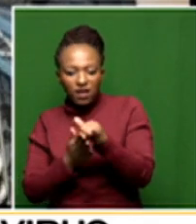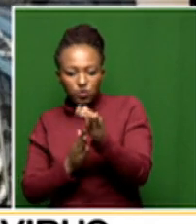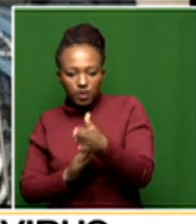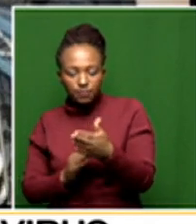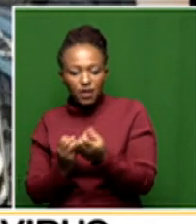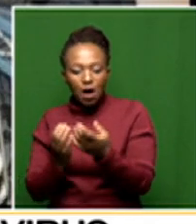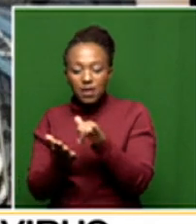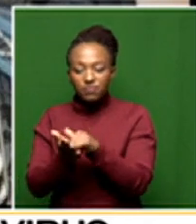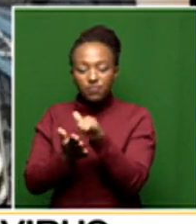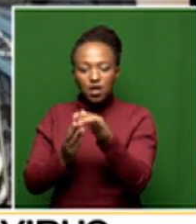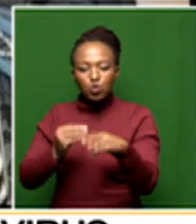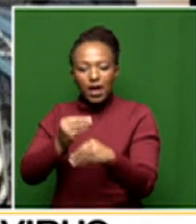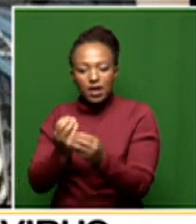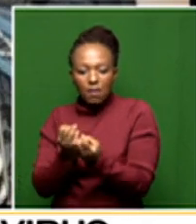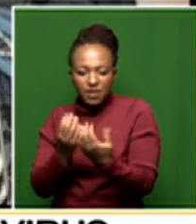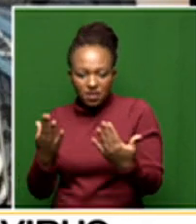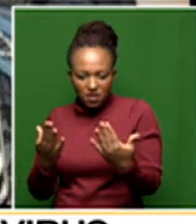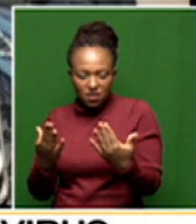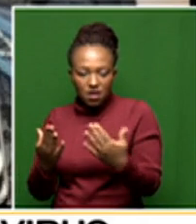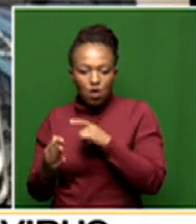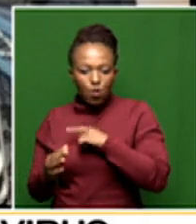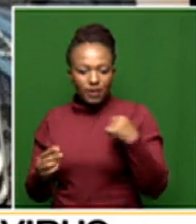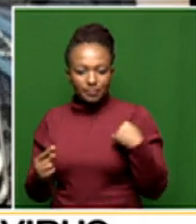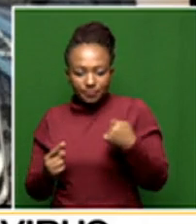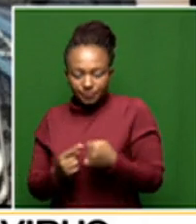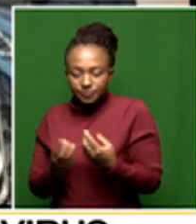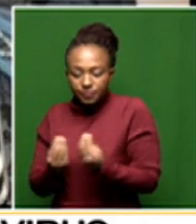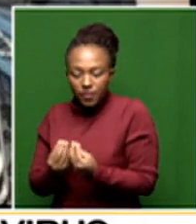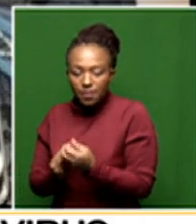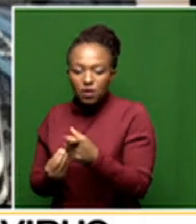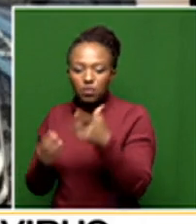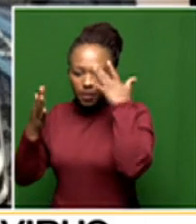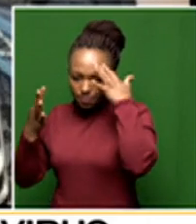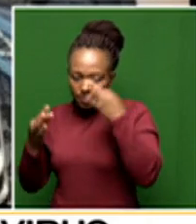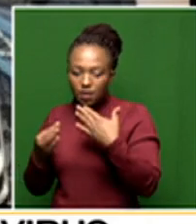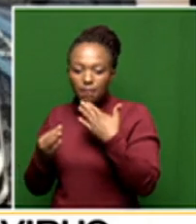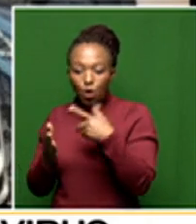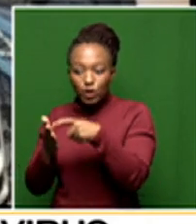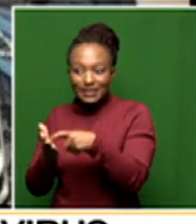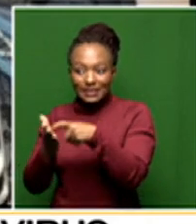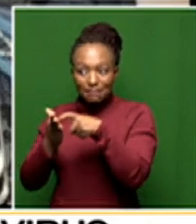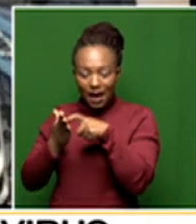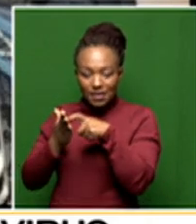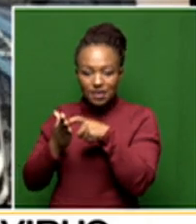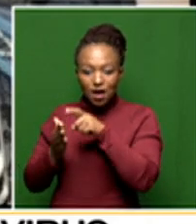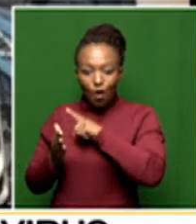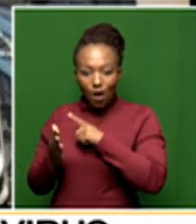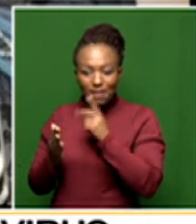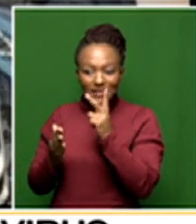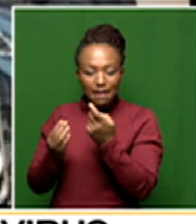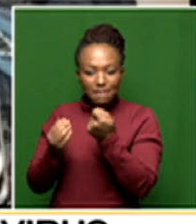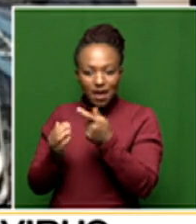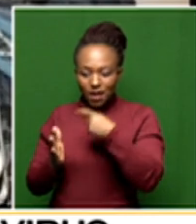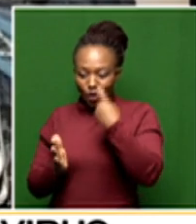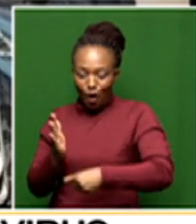How many flights will you be adding in? Because that's, you know, obviously something that will be determined by demand. And I see that there are a lot of specials happening